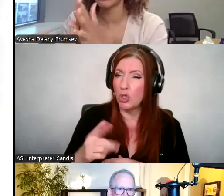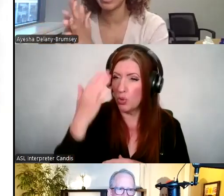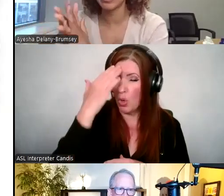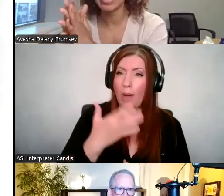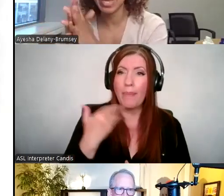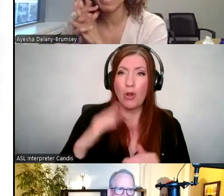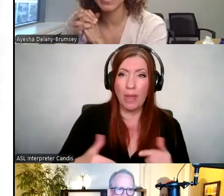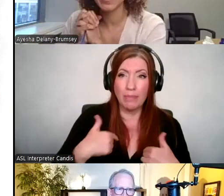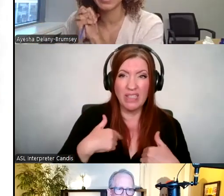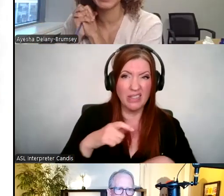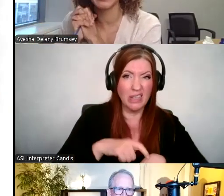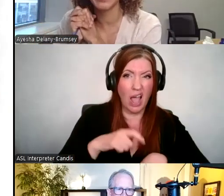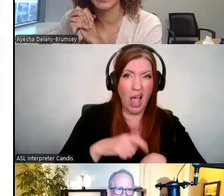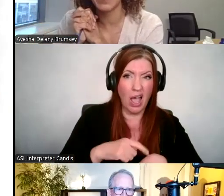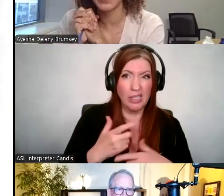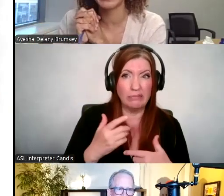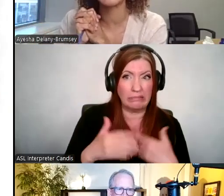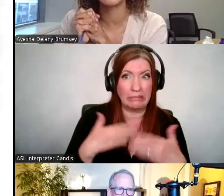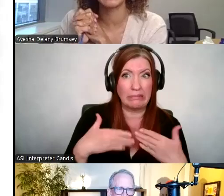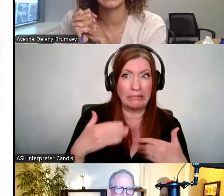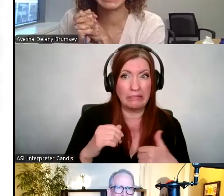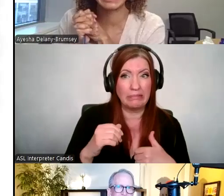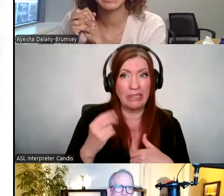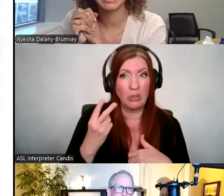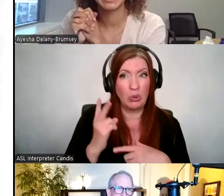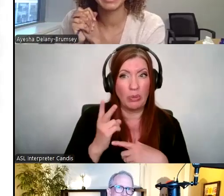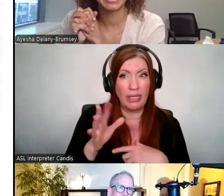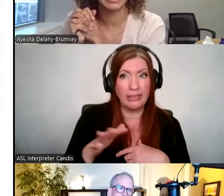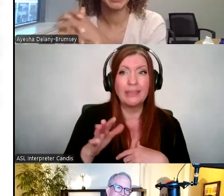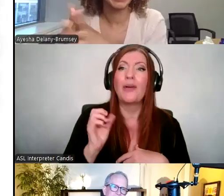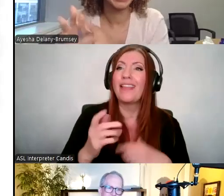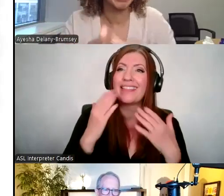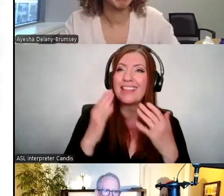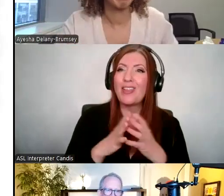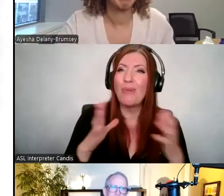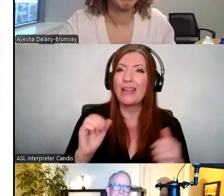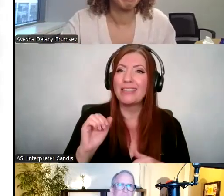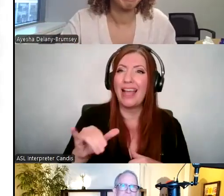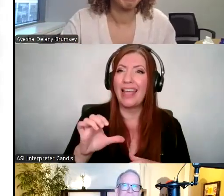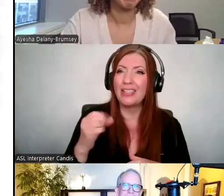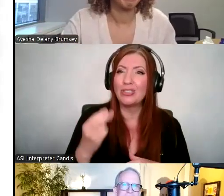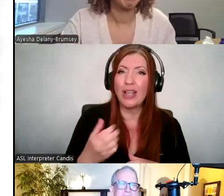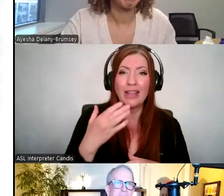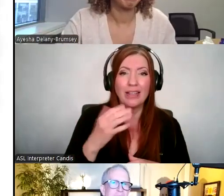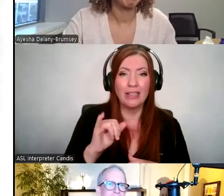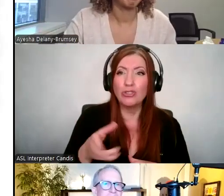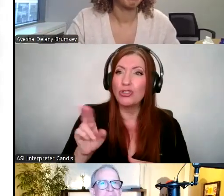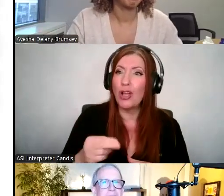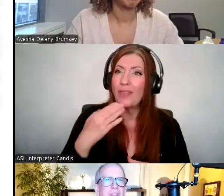little tight on time, so if I could just give you a couple minutes. Yeah, thank you so much, Aisha. And John, thanks for joining us